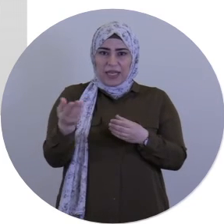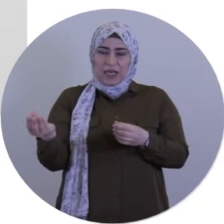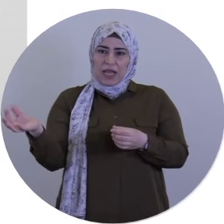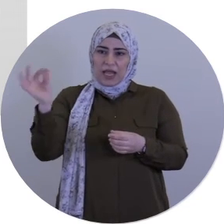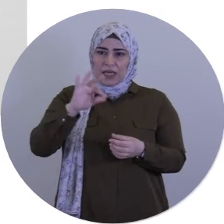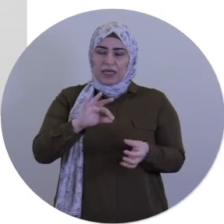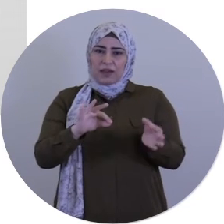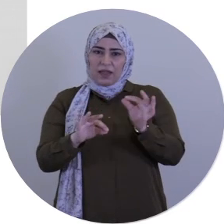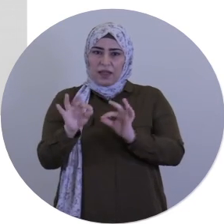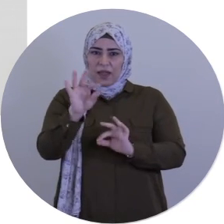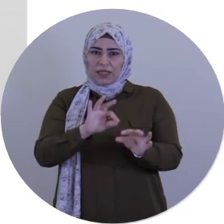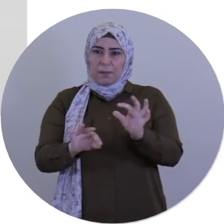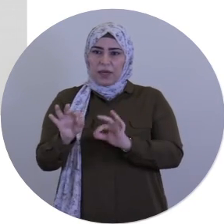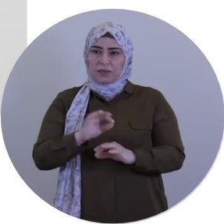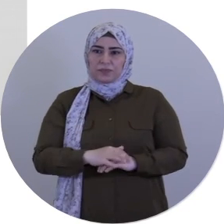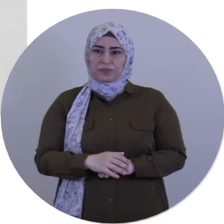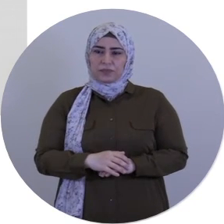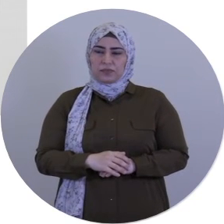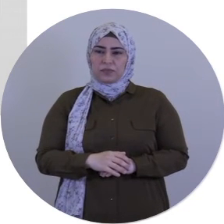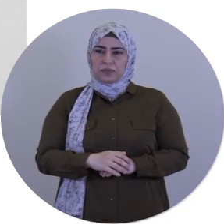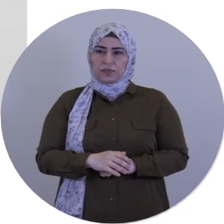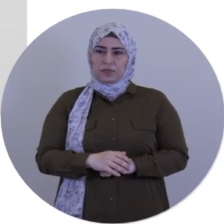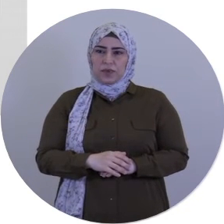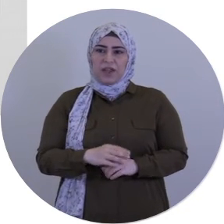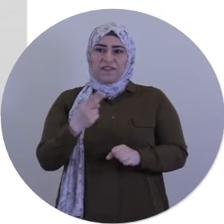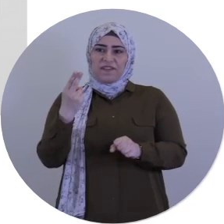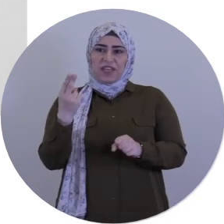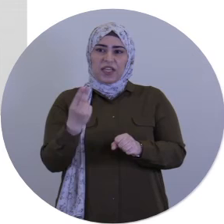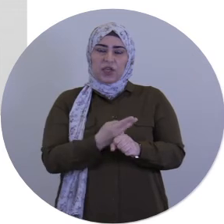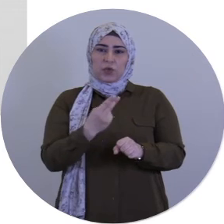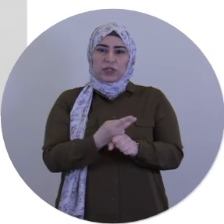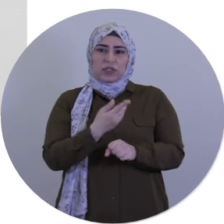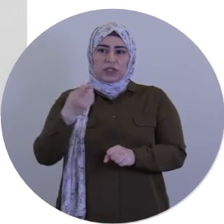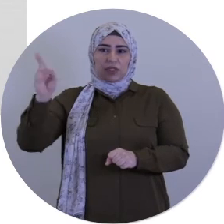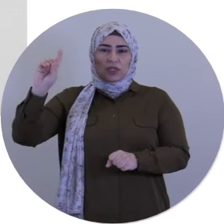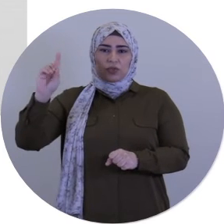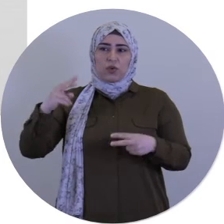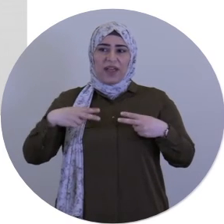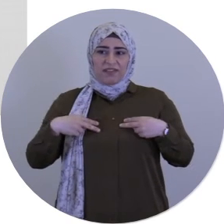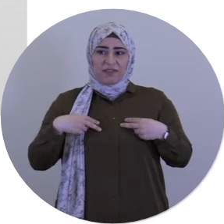have, it's written twice. We have used to earn and used to eat.